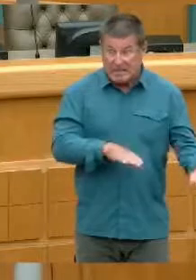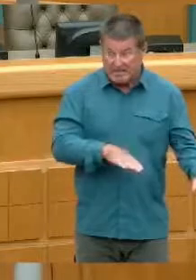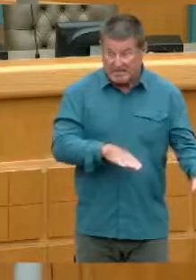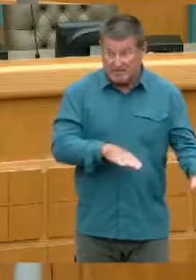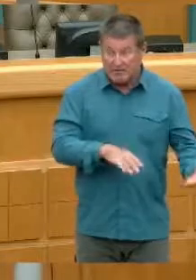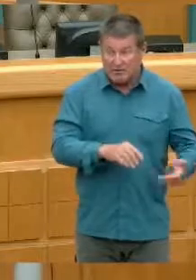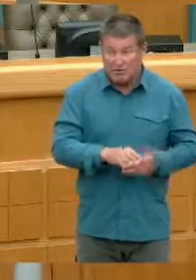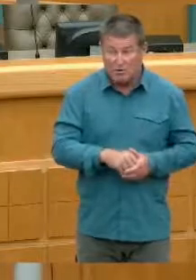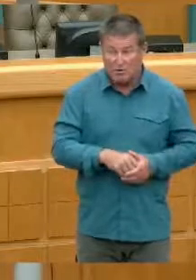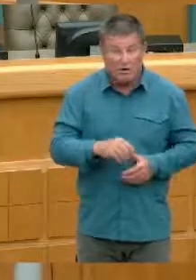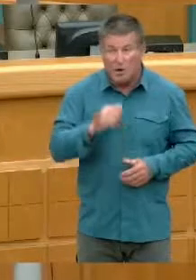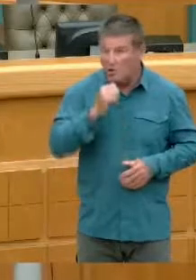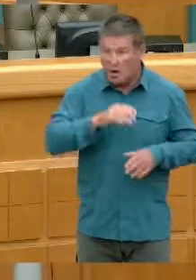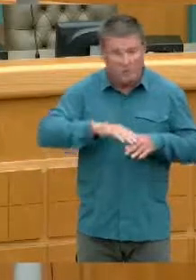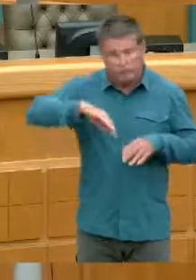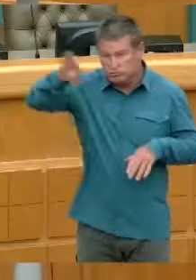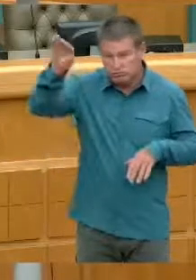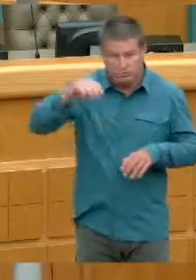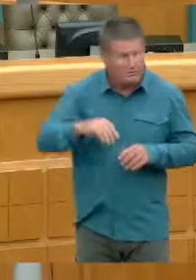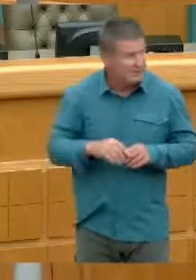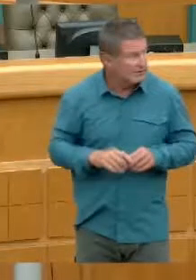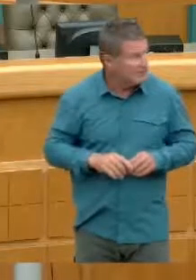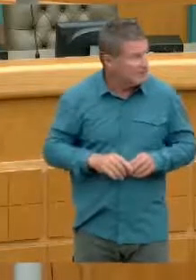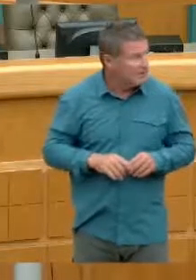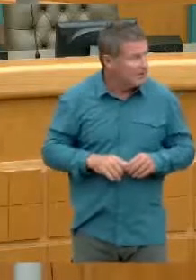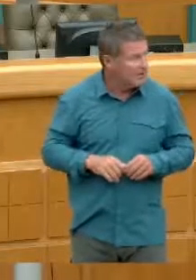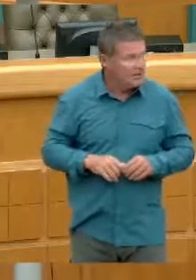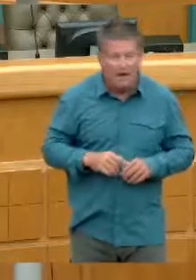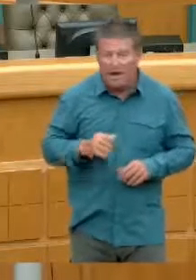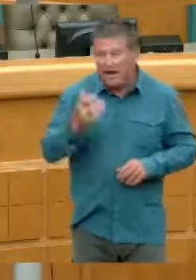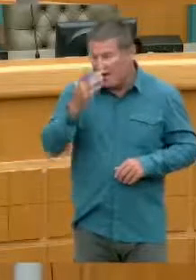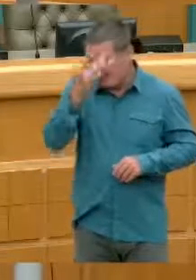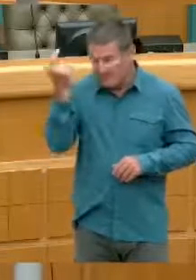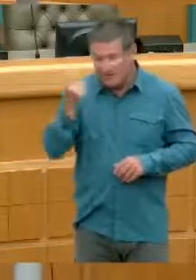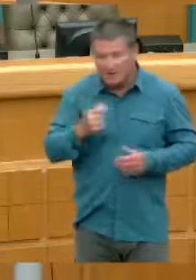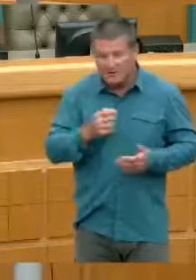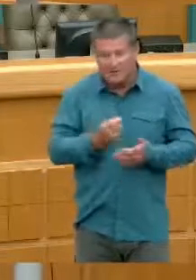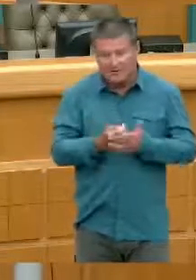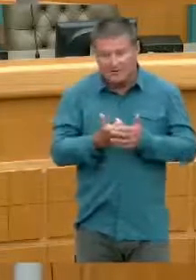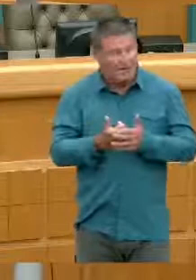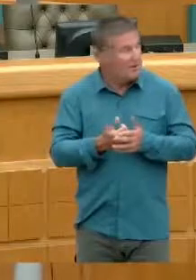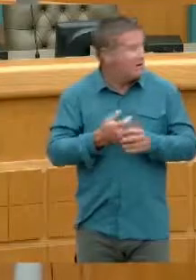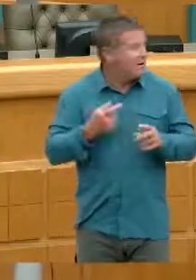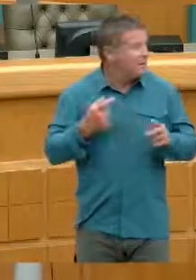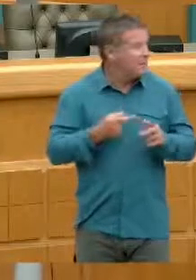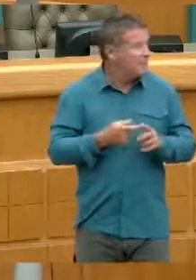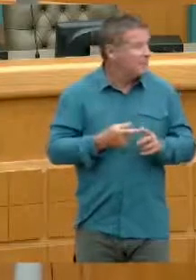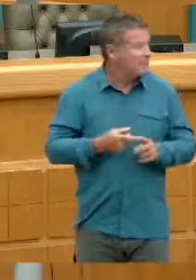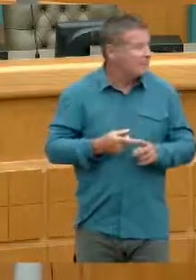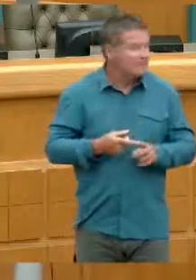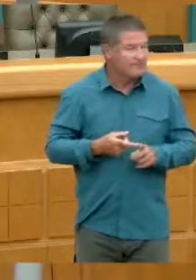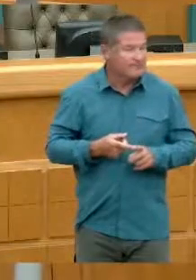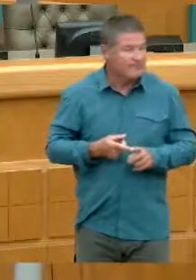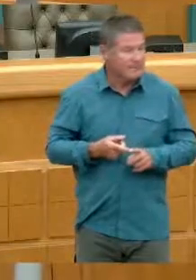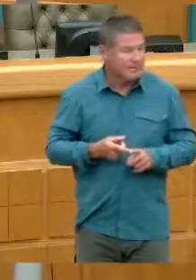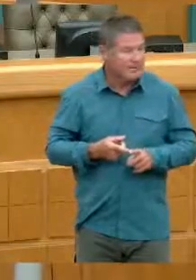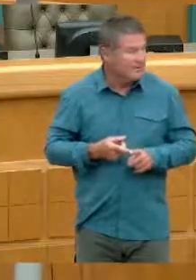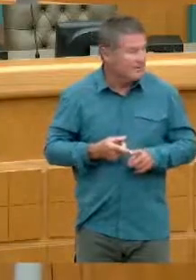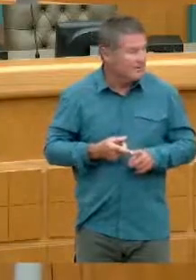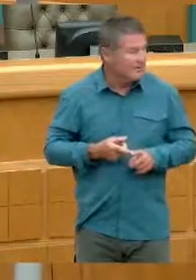talking point was based upon a slide that I removed, and I forgot to remove the talking point, but that should, give you